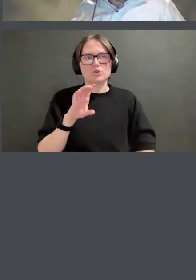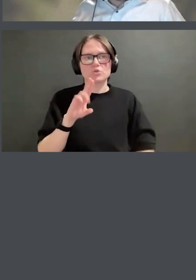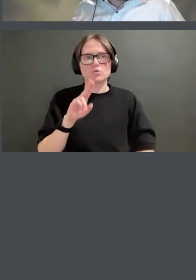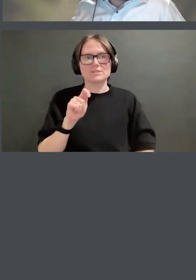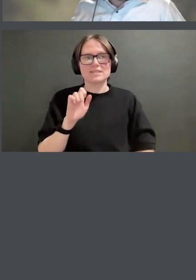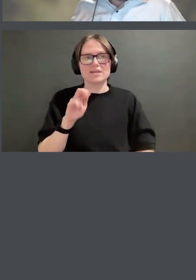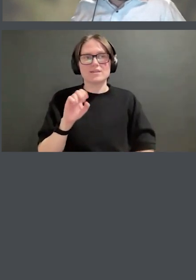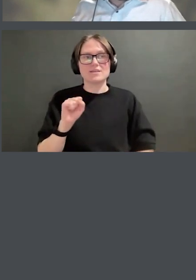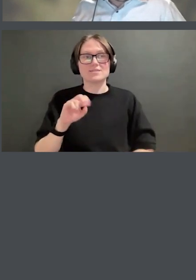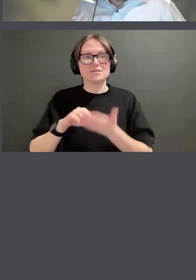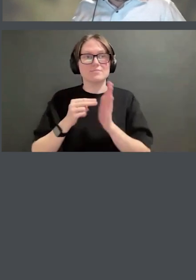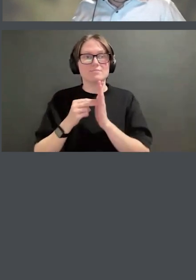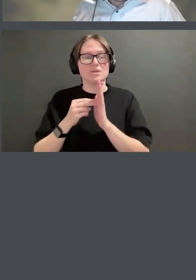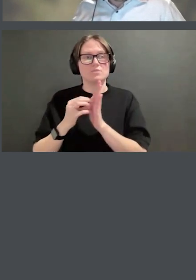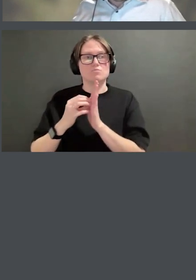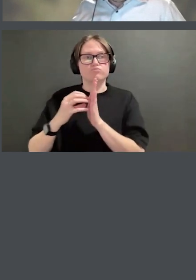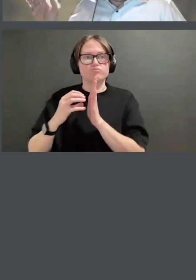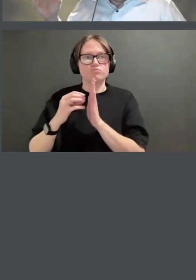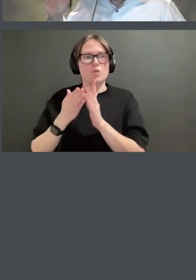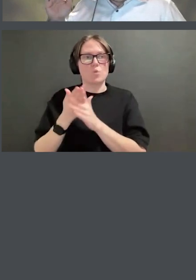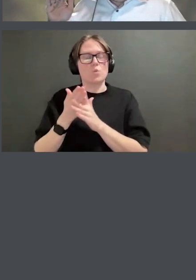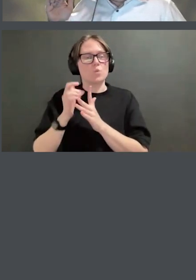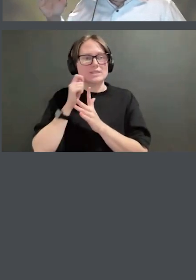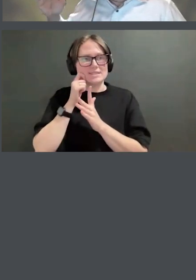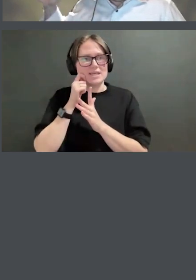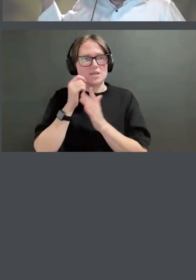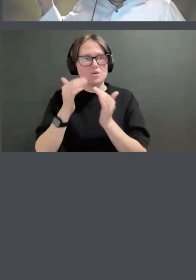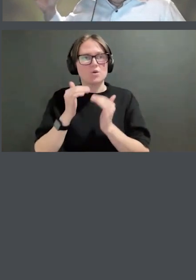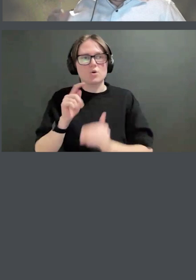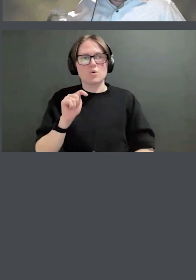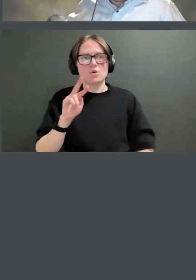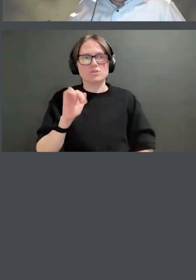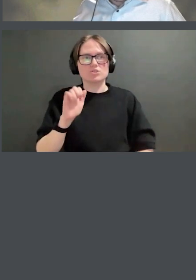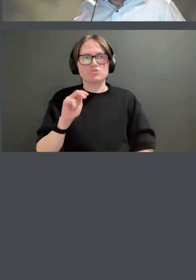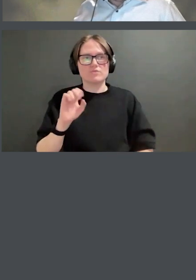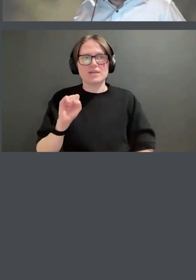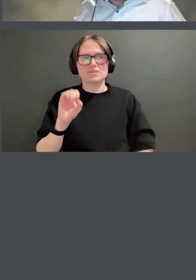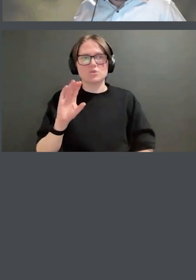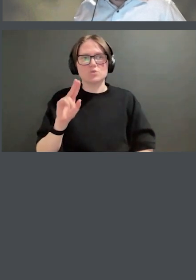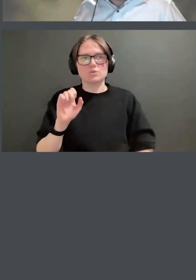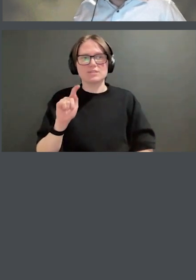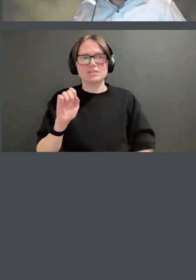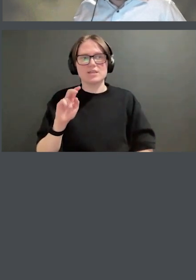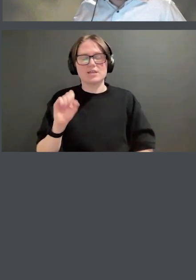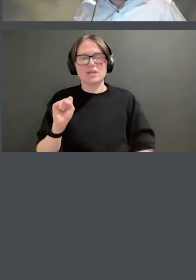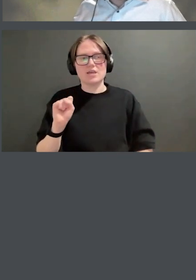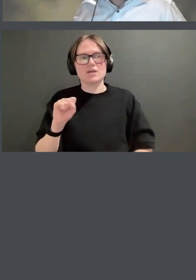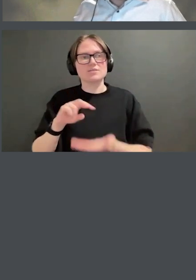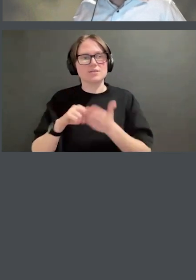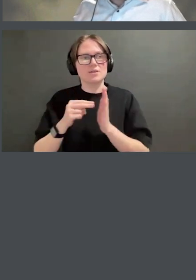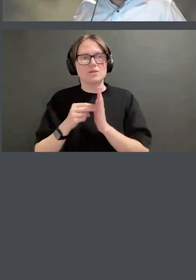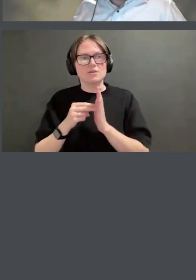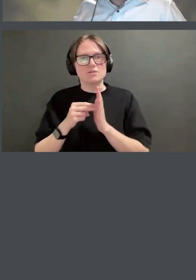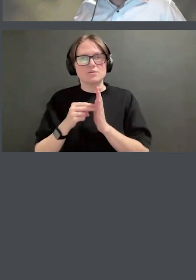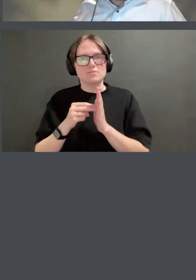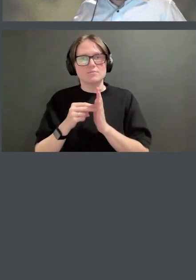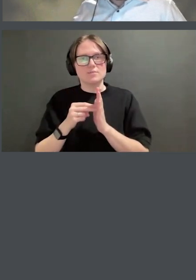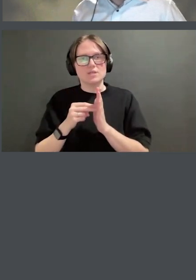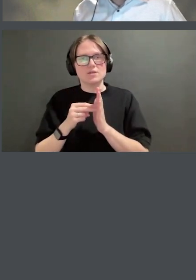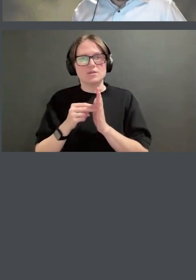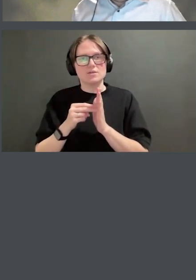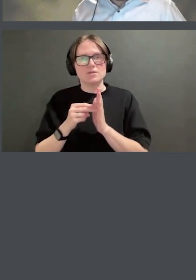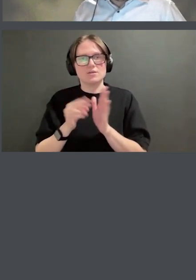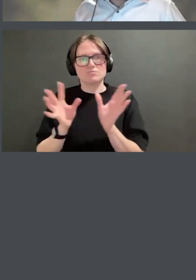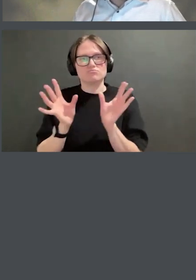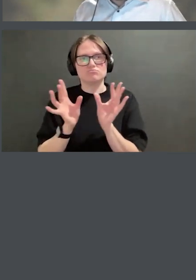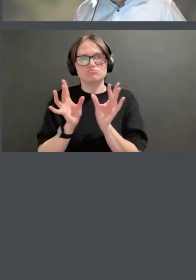sticks out through the skin, or transcutaneous, where the connection between the processor and the skull